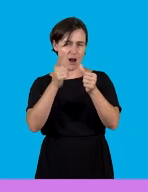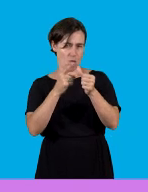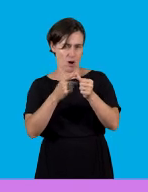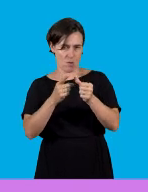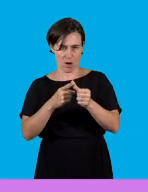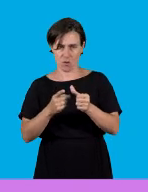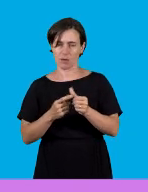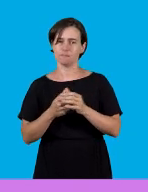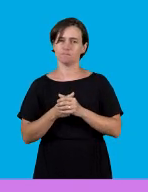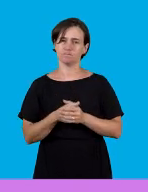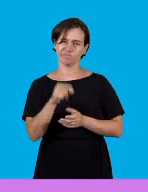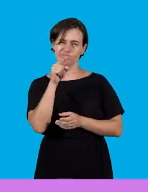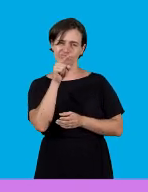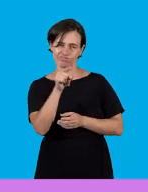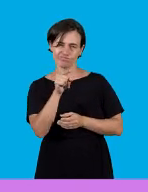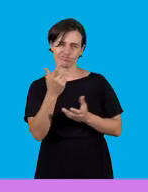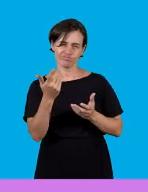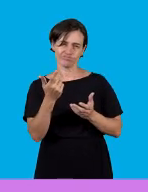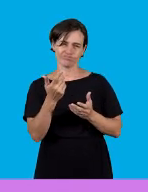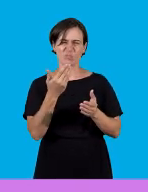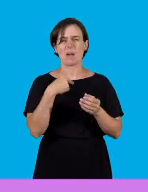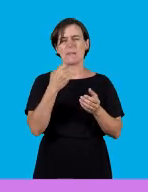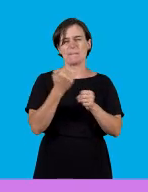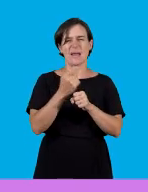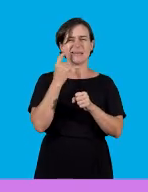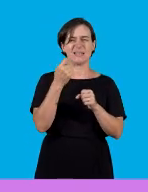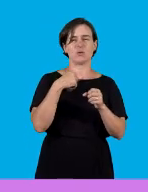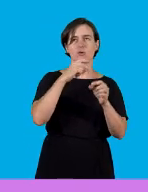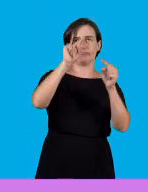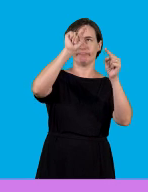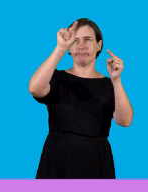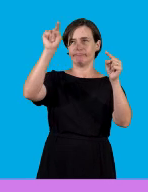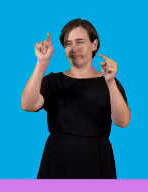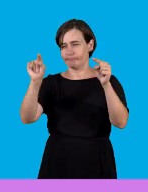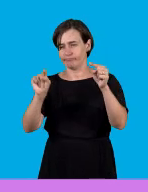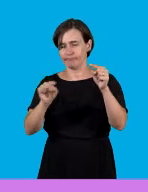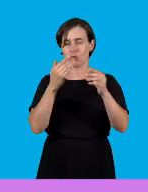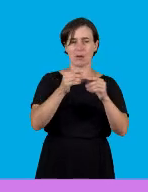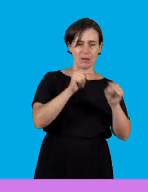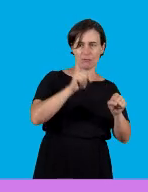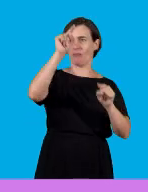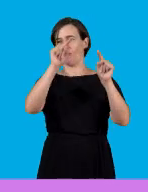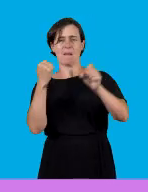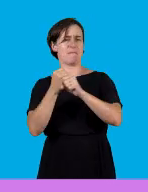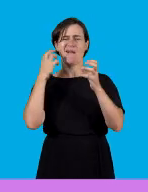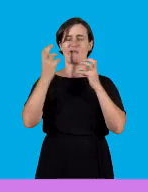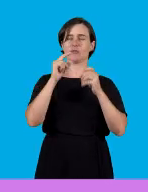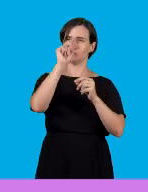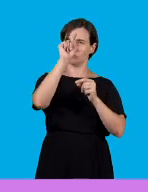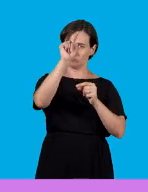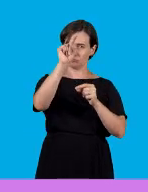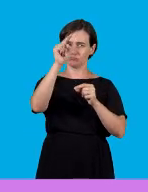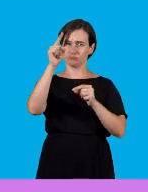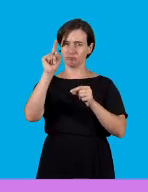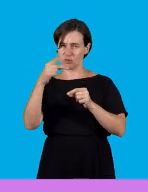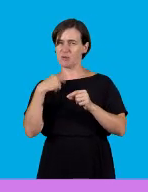gates that are in that school. Maybe we can count clockwise and then we circle out what we've counted so that we don't miss any gate. So the first gate is